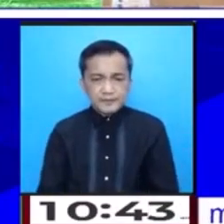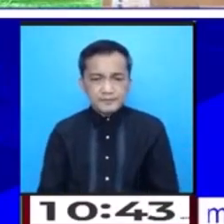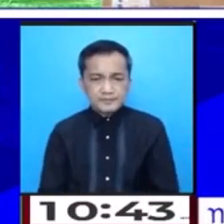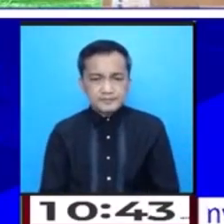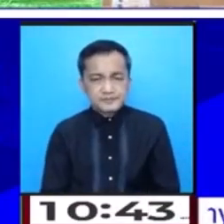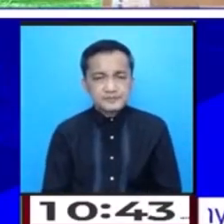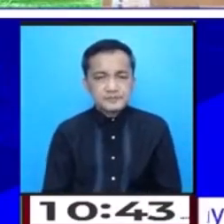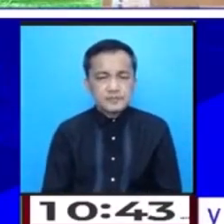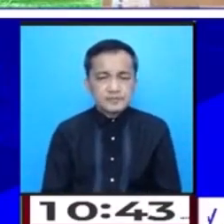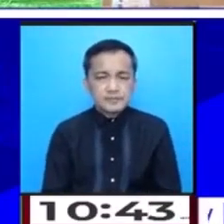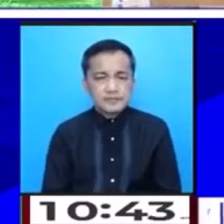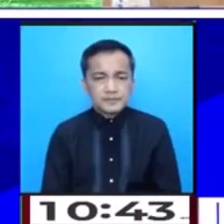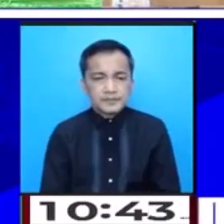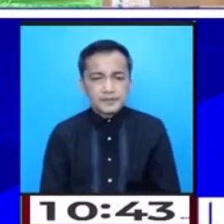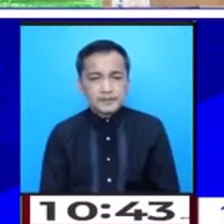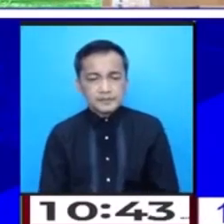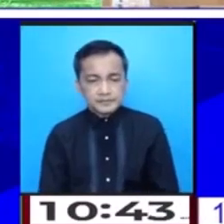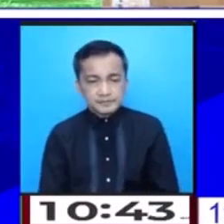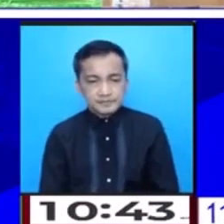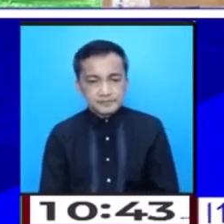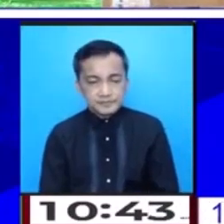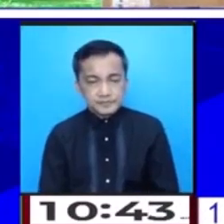Yeah. Well,